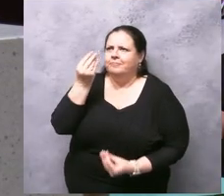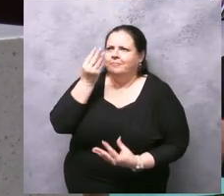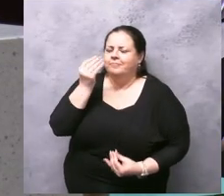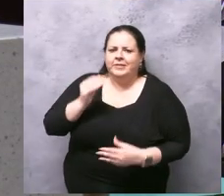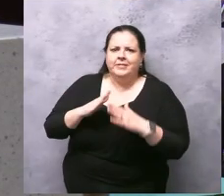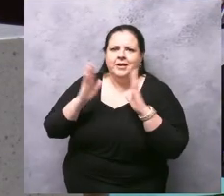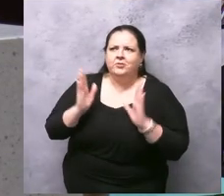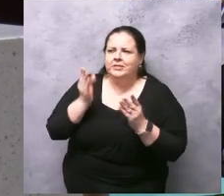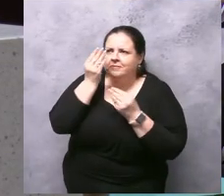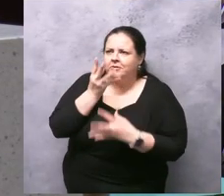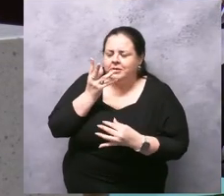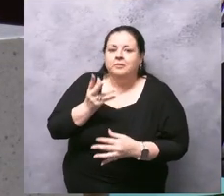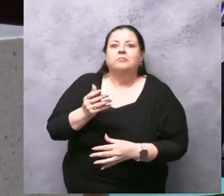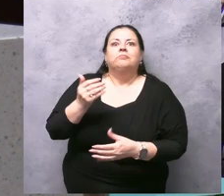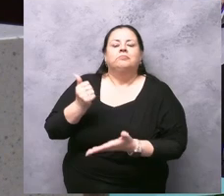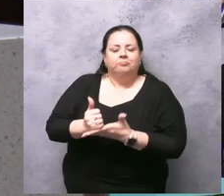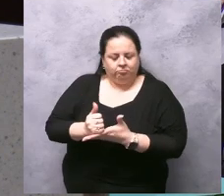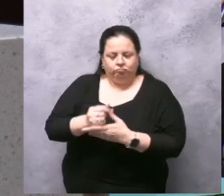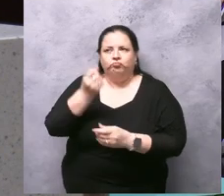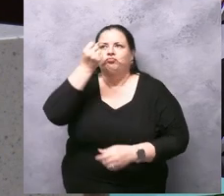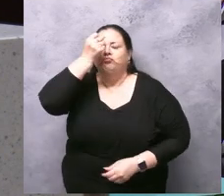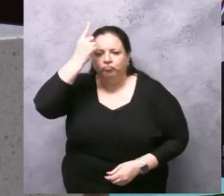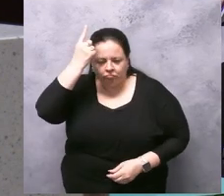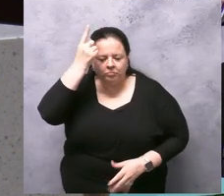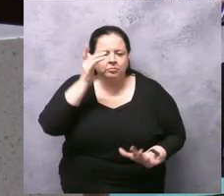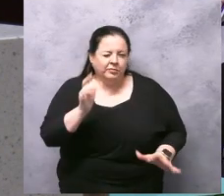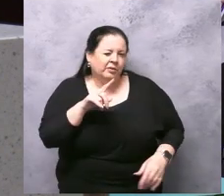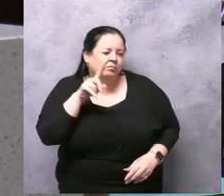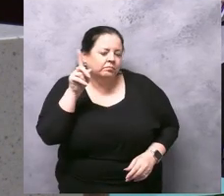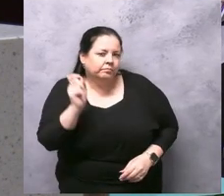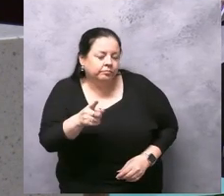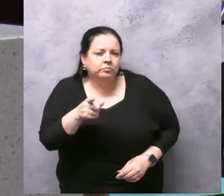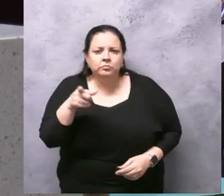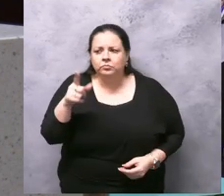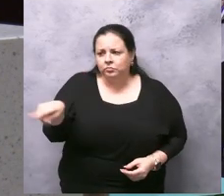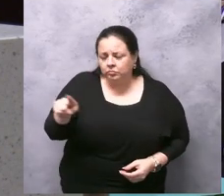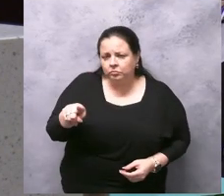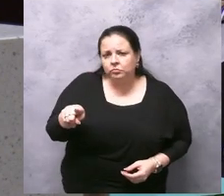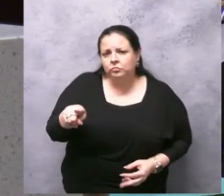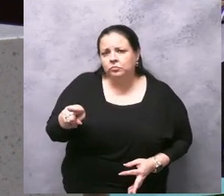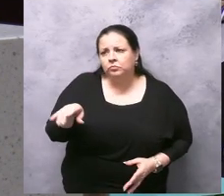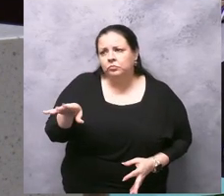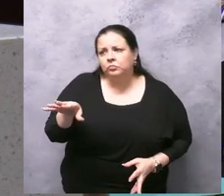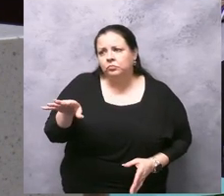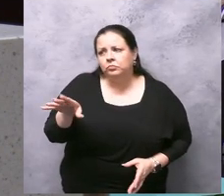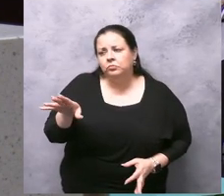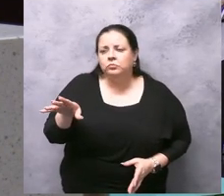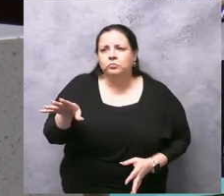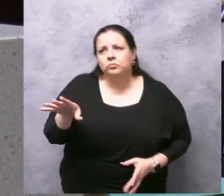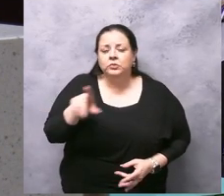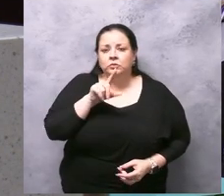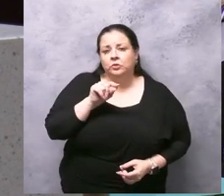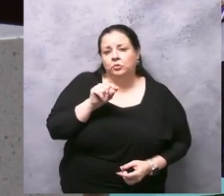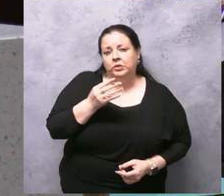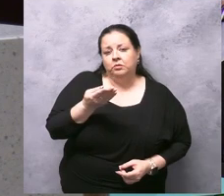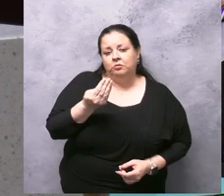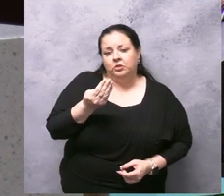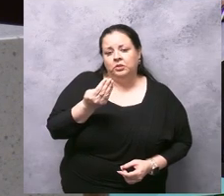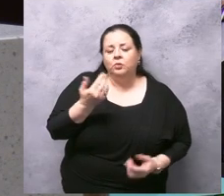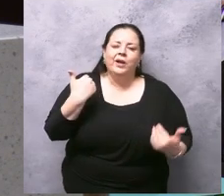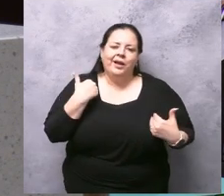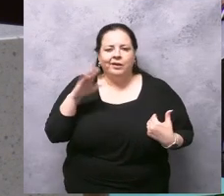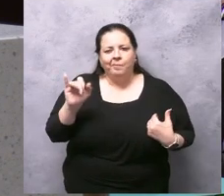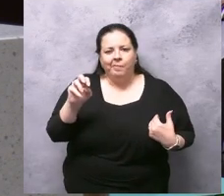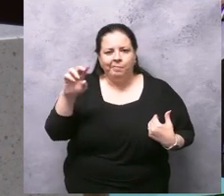is extremely helpful and informative. I just have a question. Did y'all help with in the 2014, we had a bond